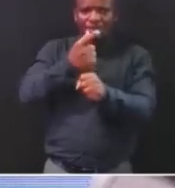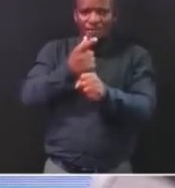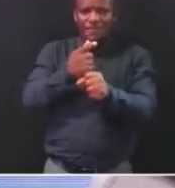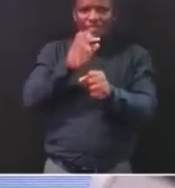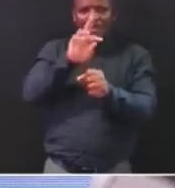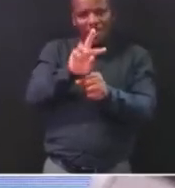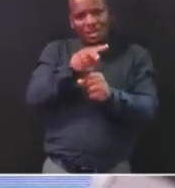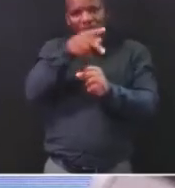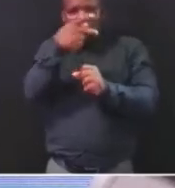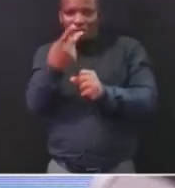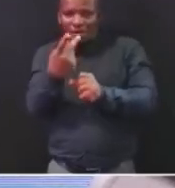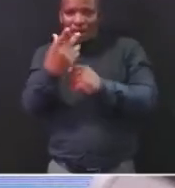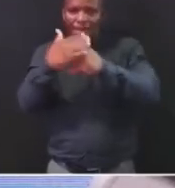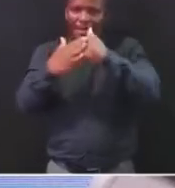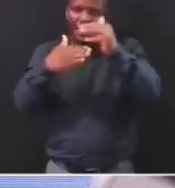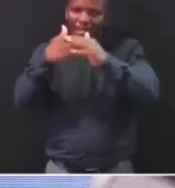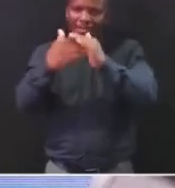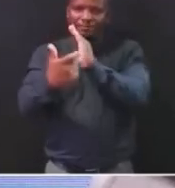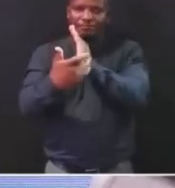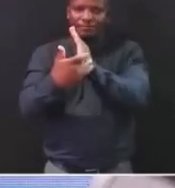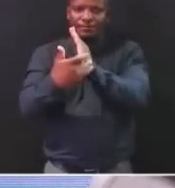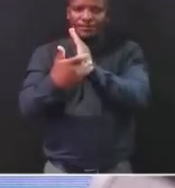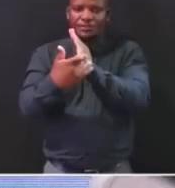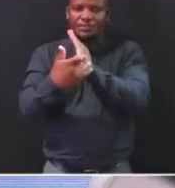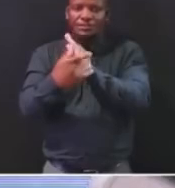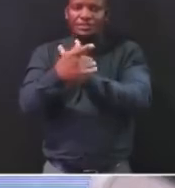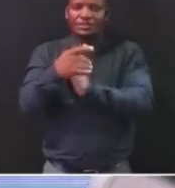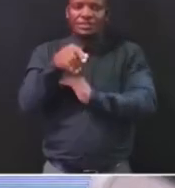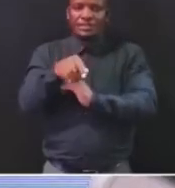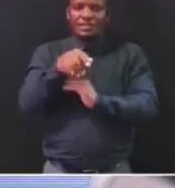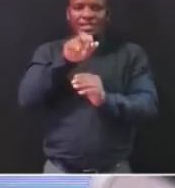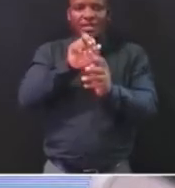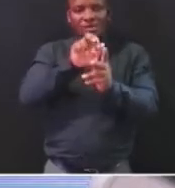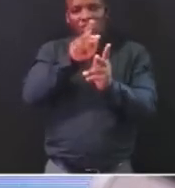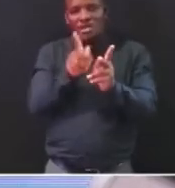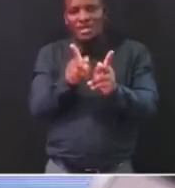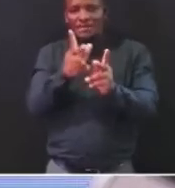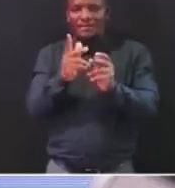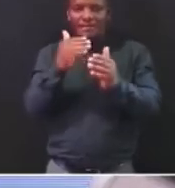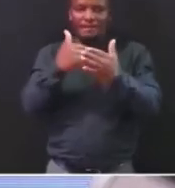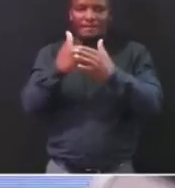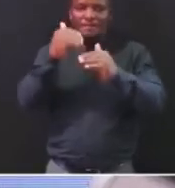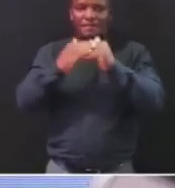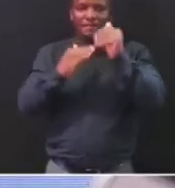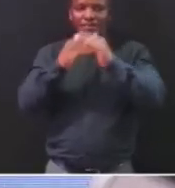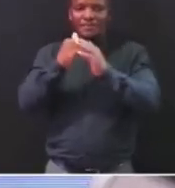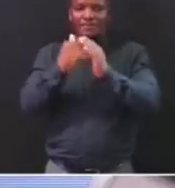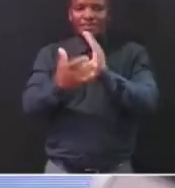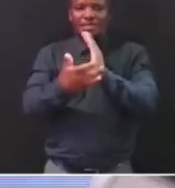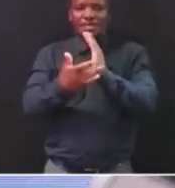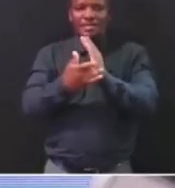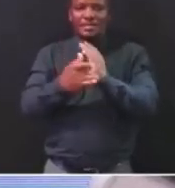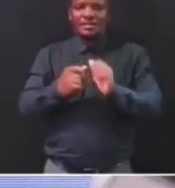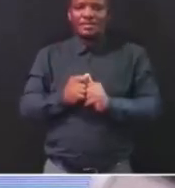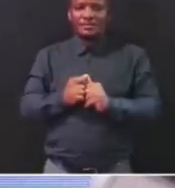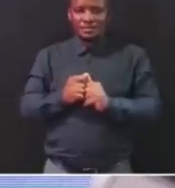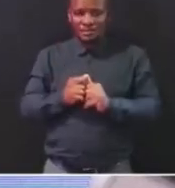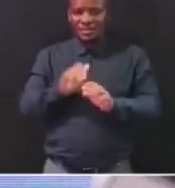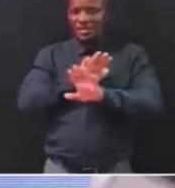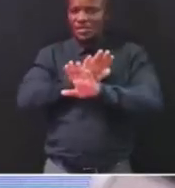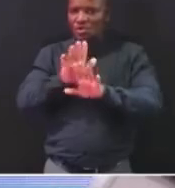building technologies. And when we are talking of alternative building technologies, we are talking about